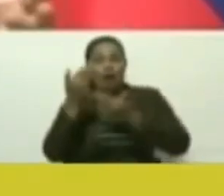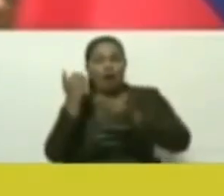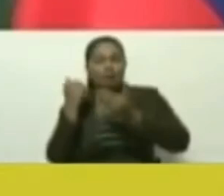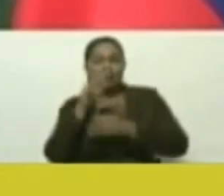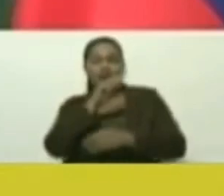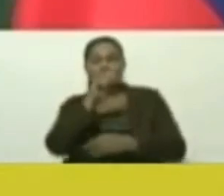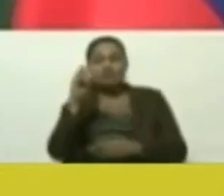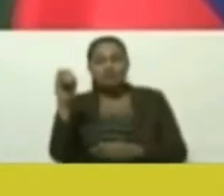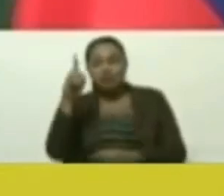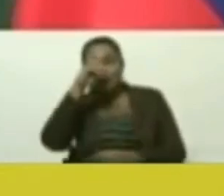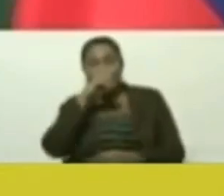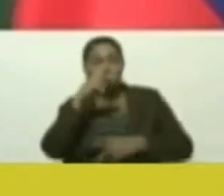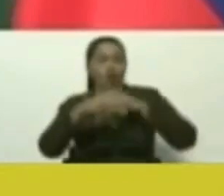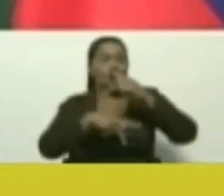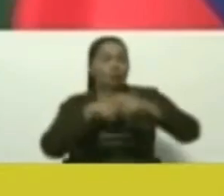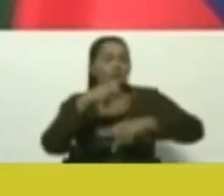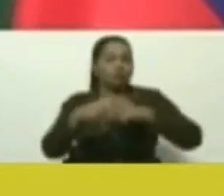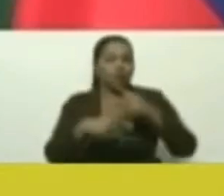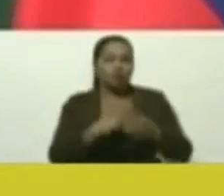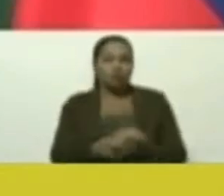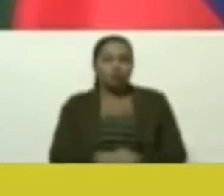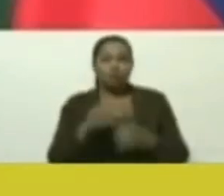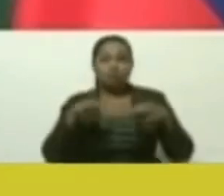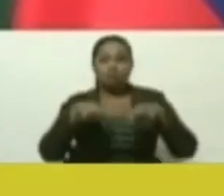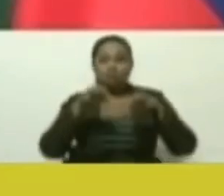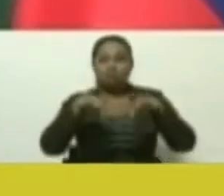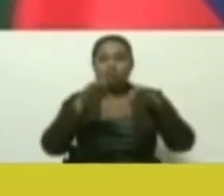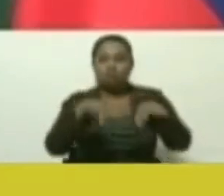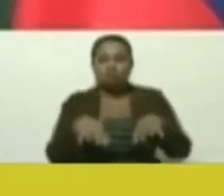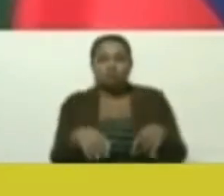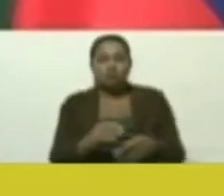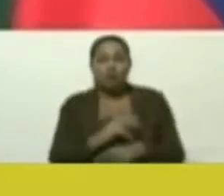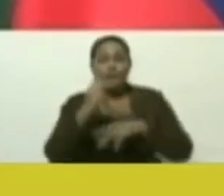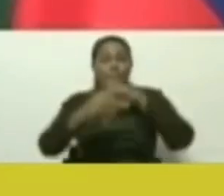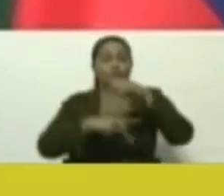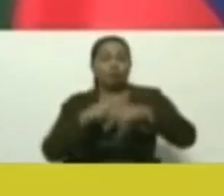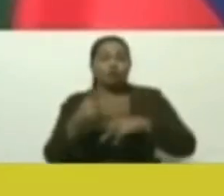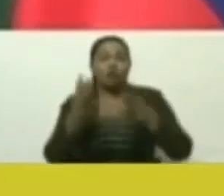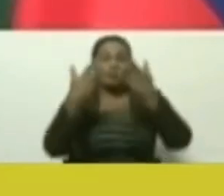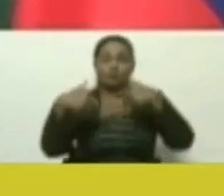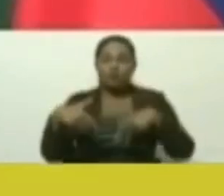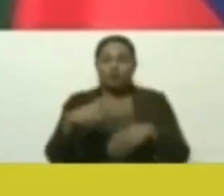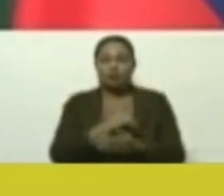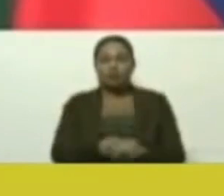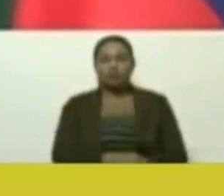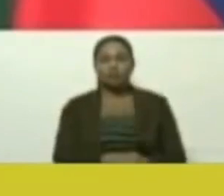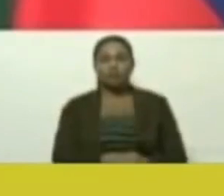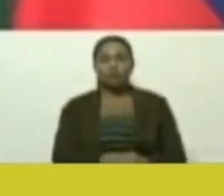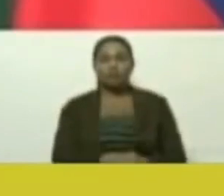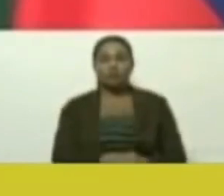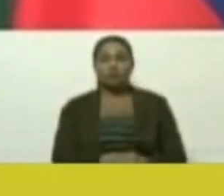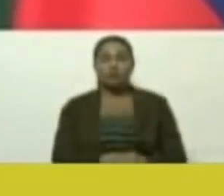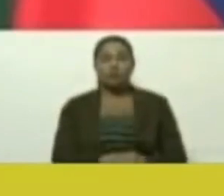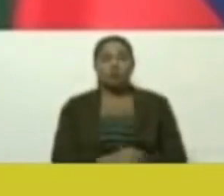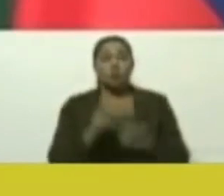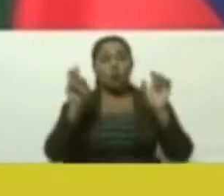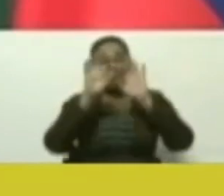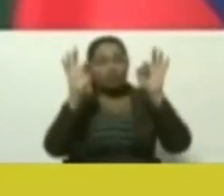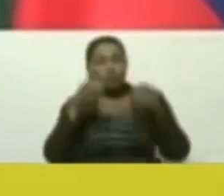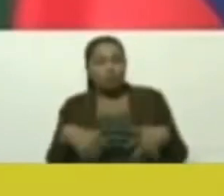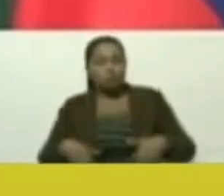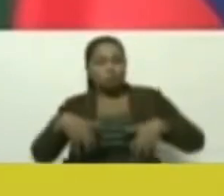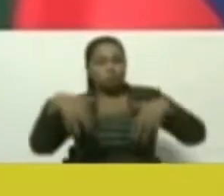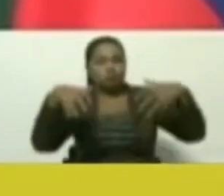recovery, which I have never seen before, the agricultural production, the industrial production,